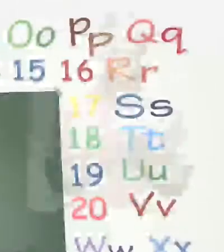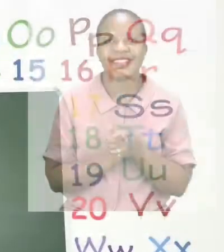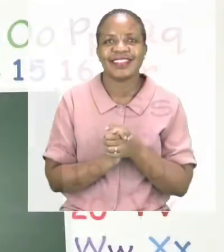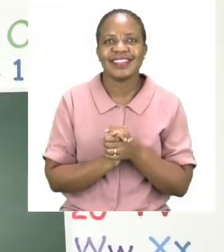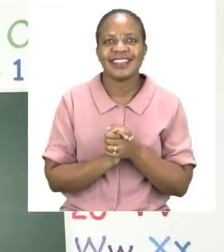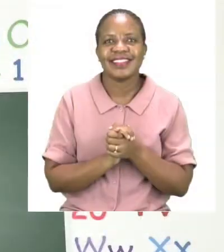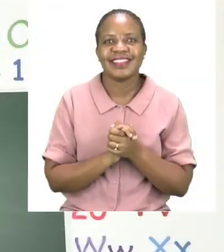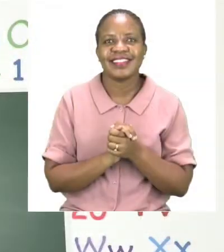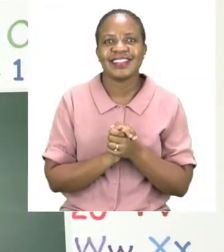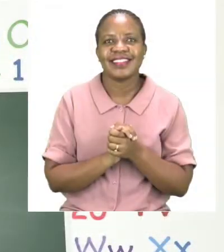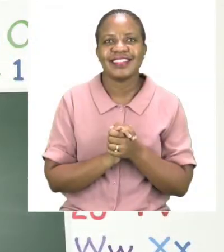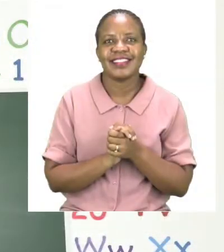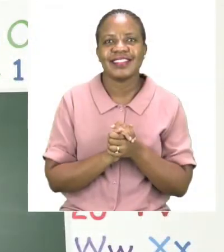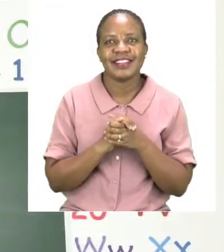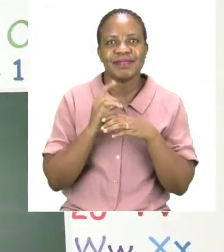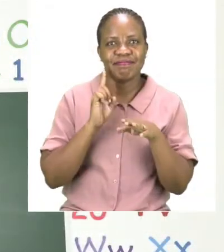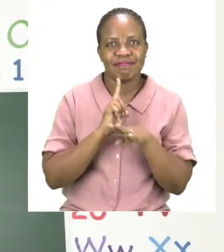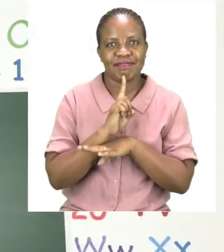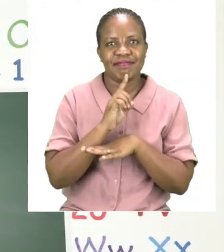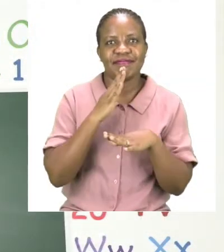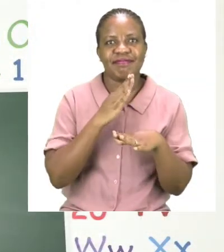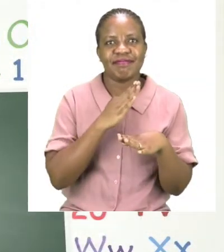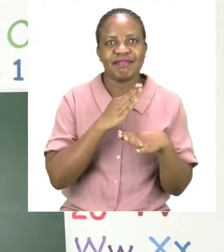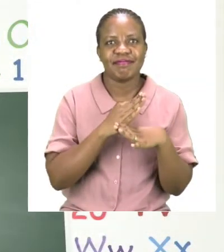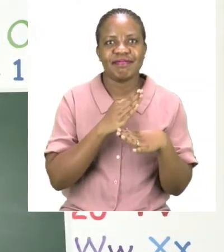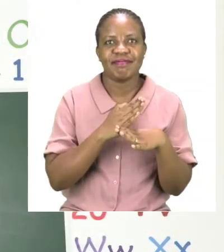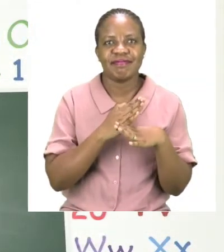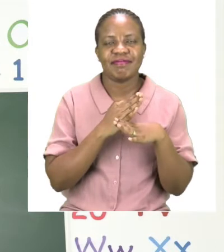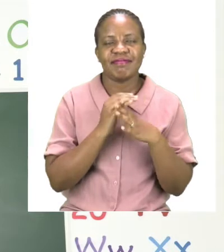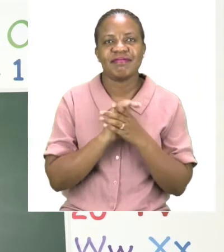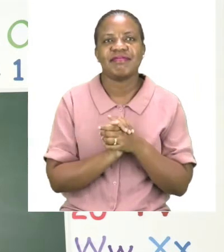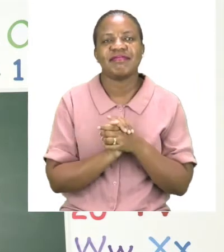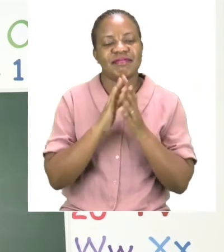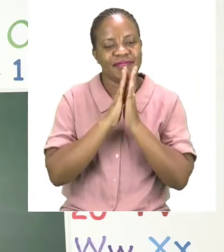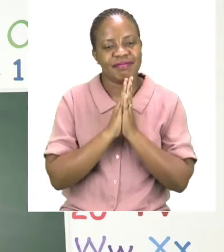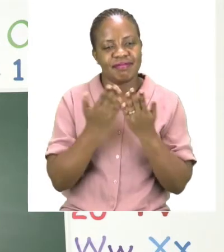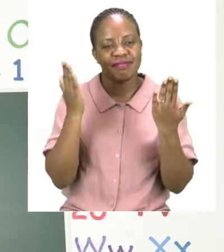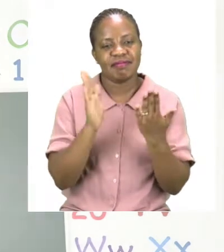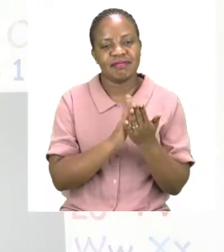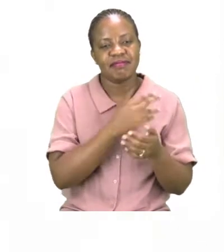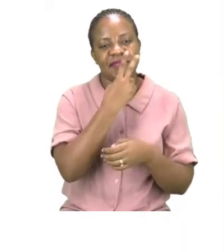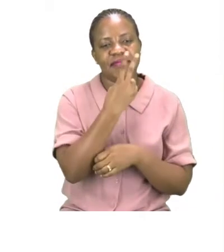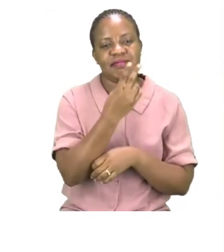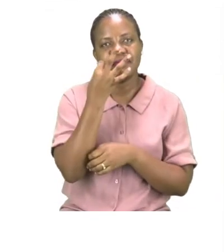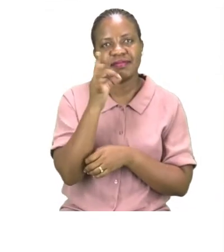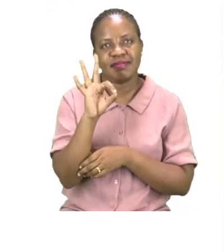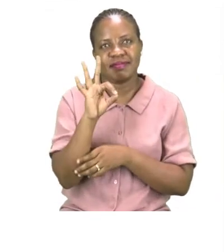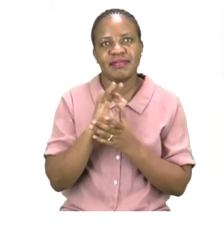For our first activity boys and girls let's turn to page 29. page